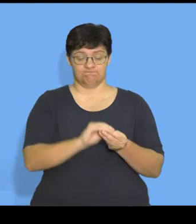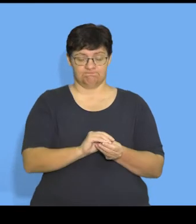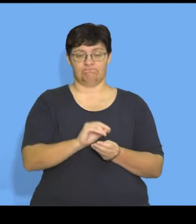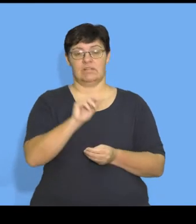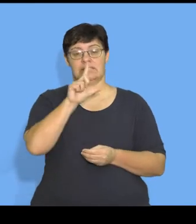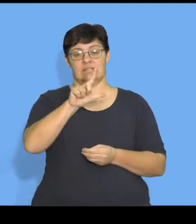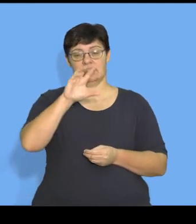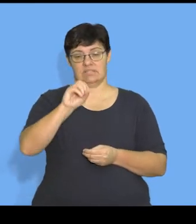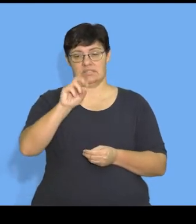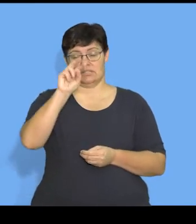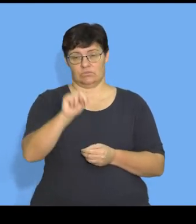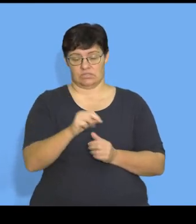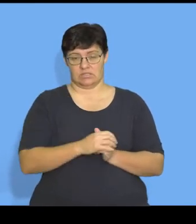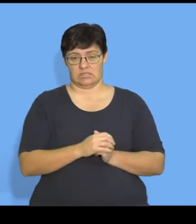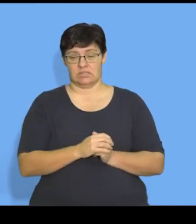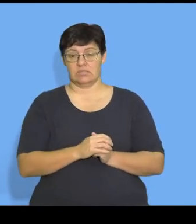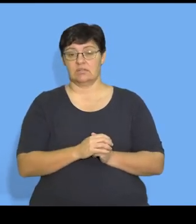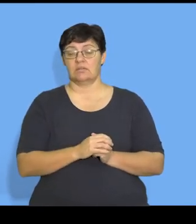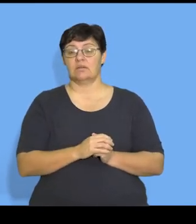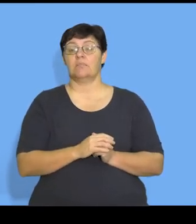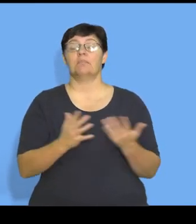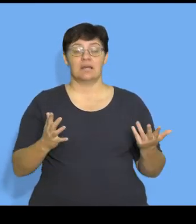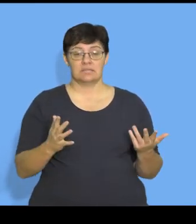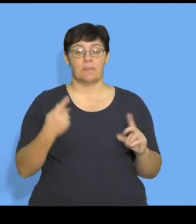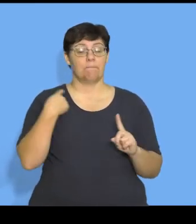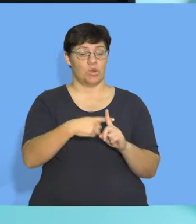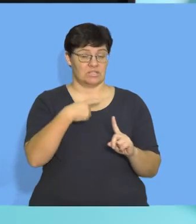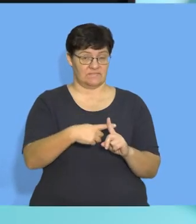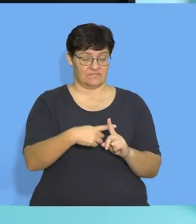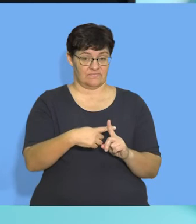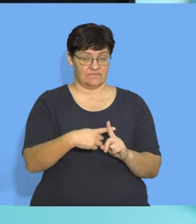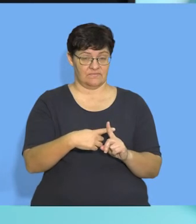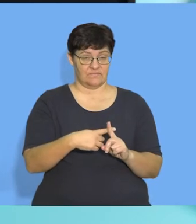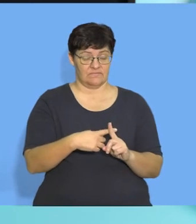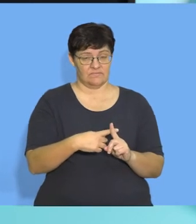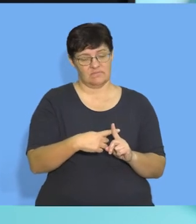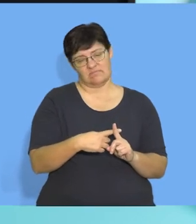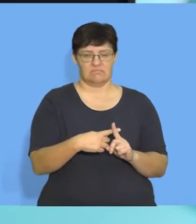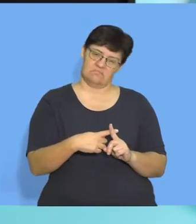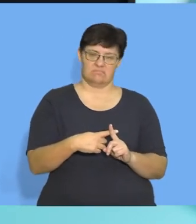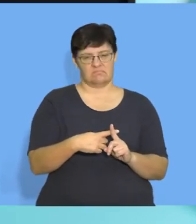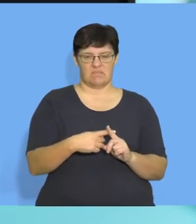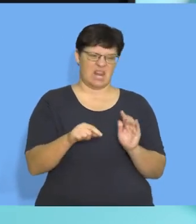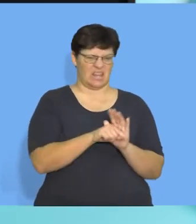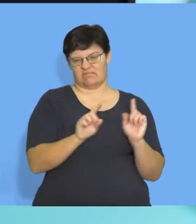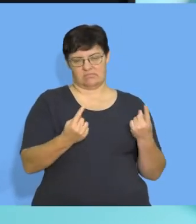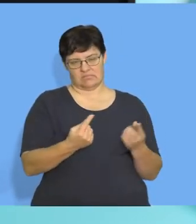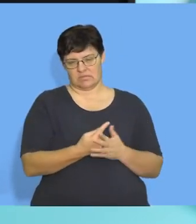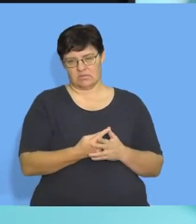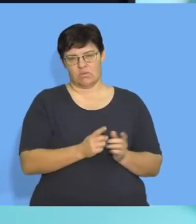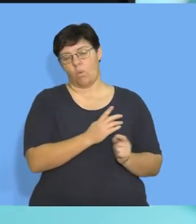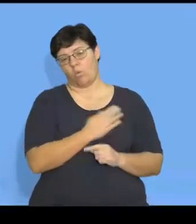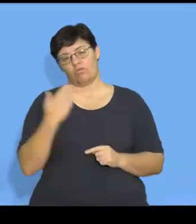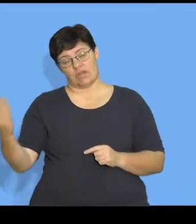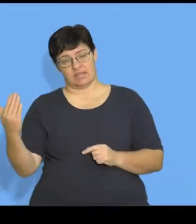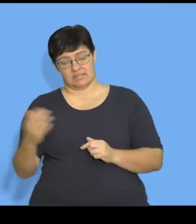So that's 70 newtons. And it's positive, not that I could get a negative. It all went to the